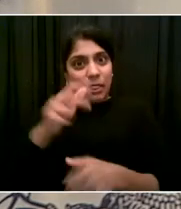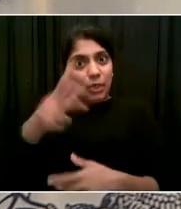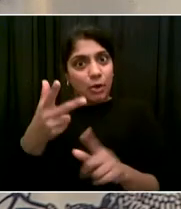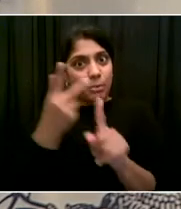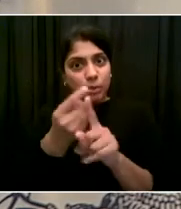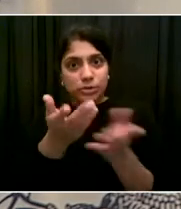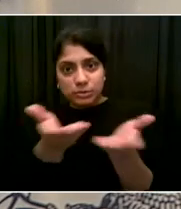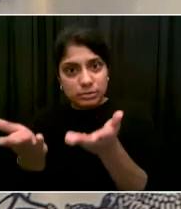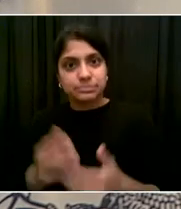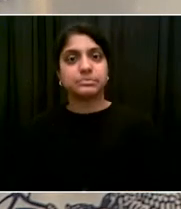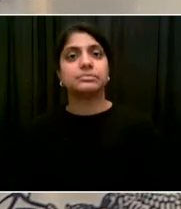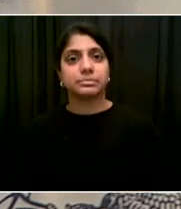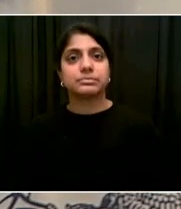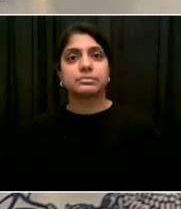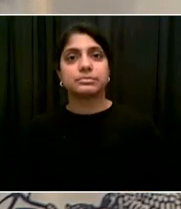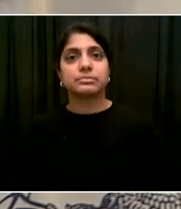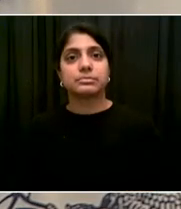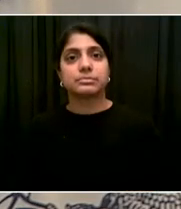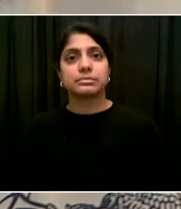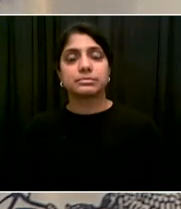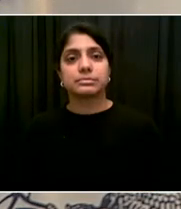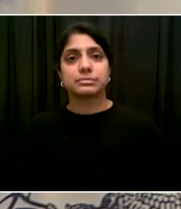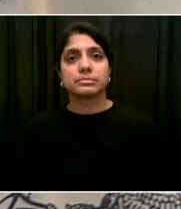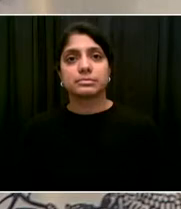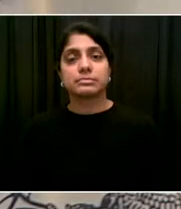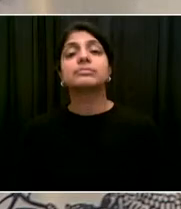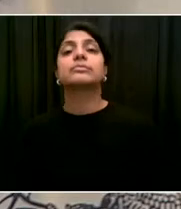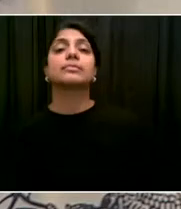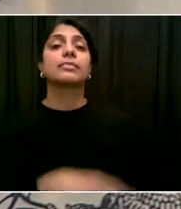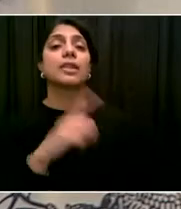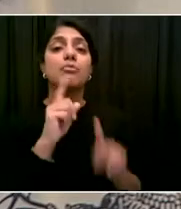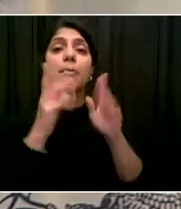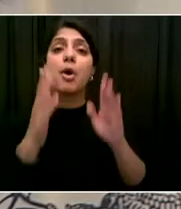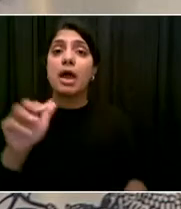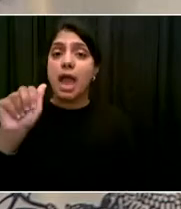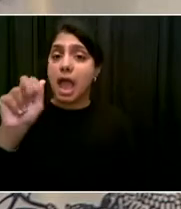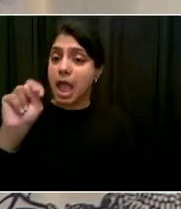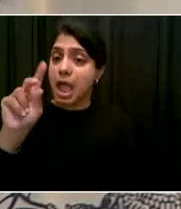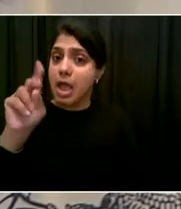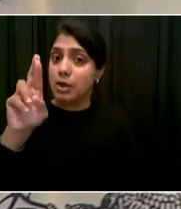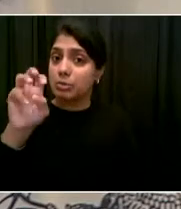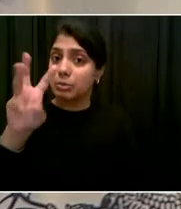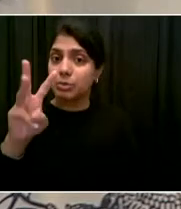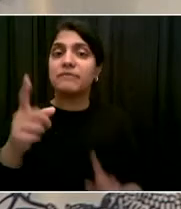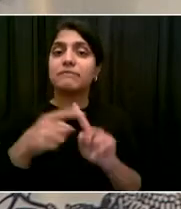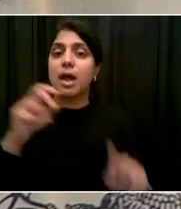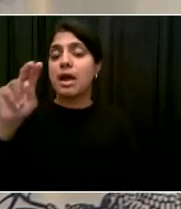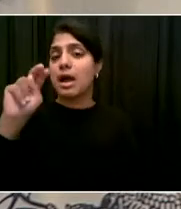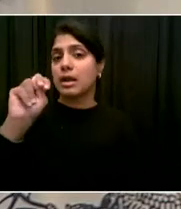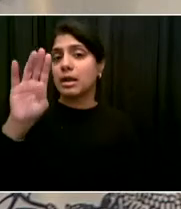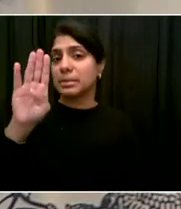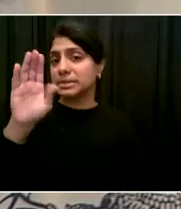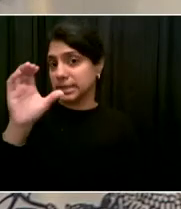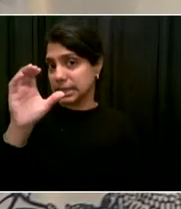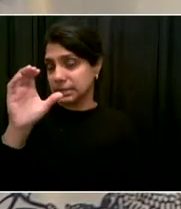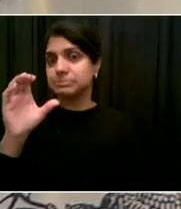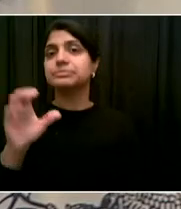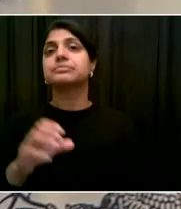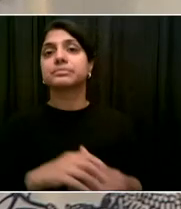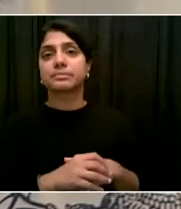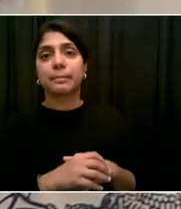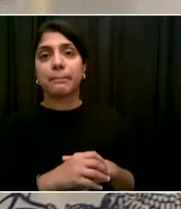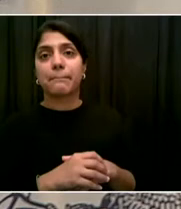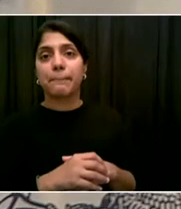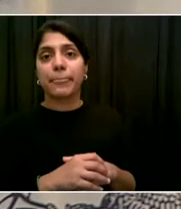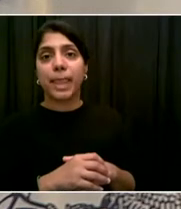Hi, good morning. Can you guys hear me? Yes, Andrew. How are you doing today? Good. I wanted to start with a question about schools. We are